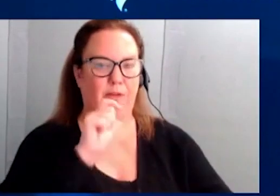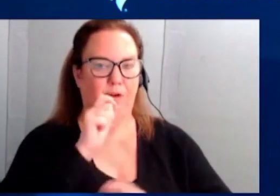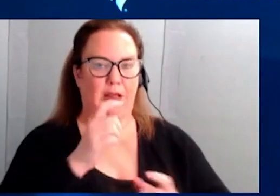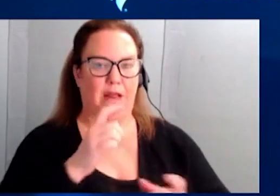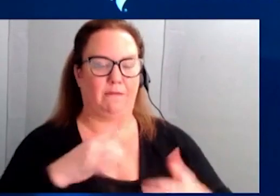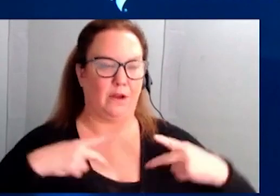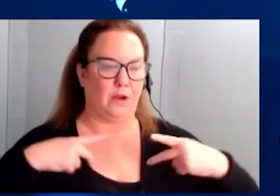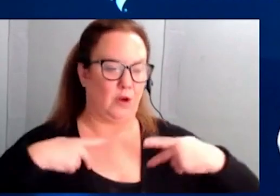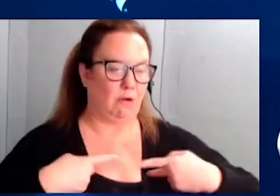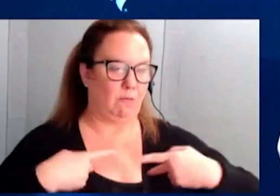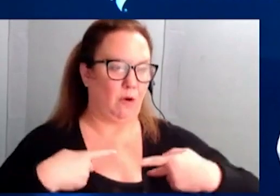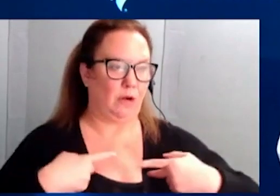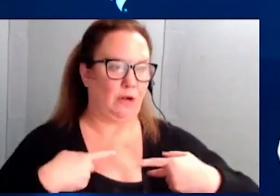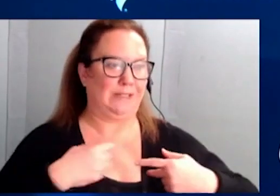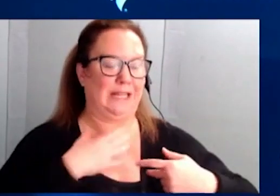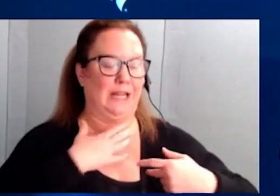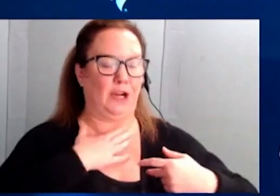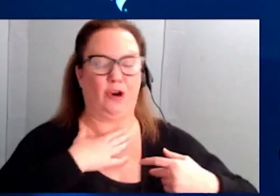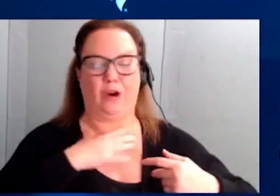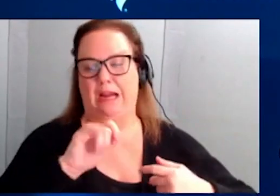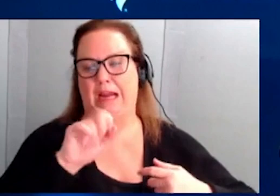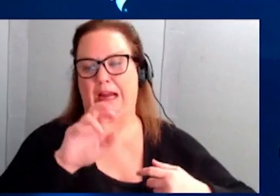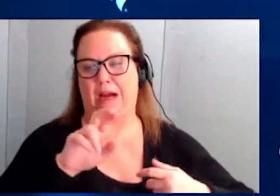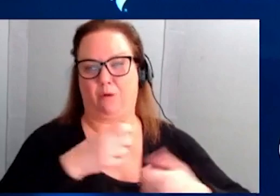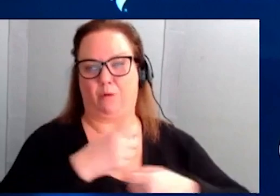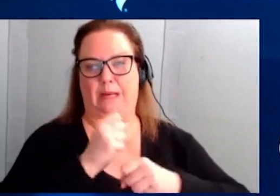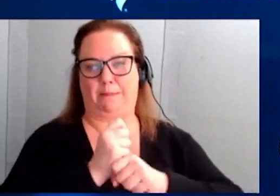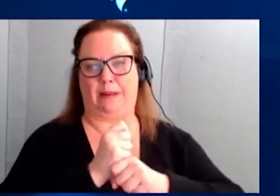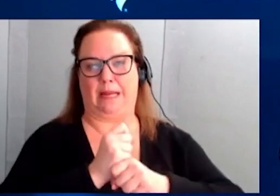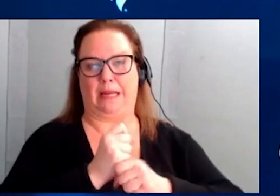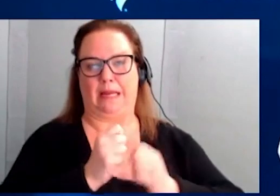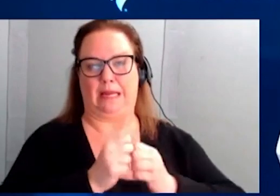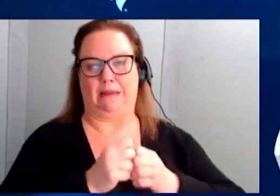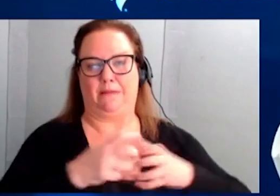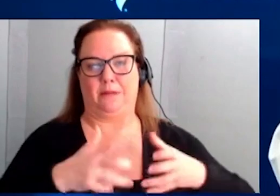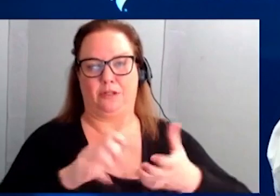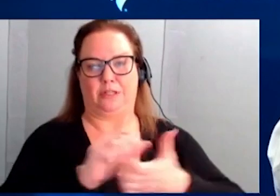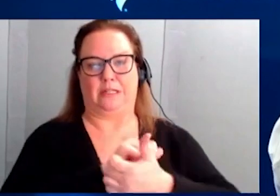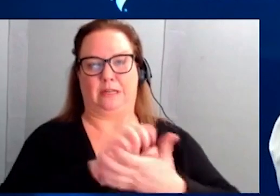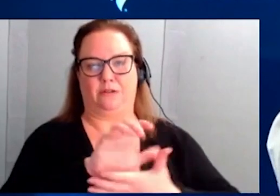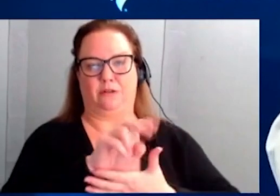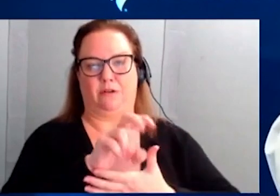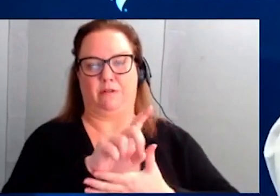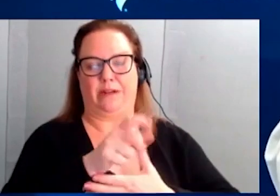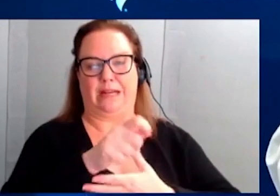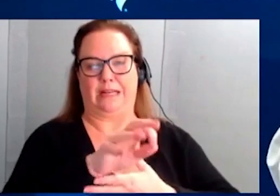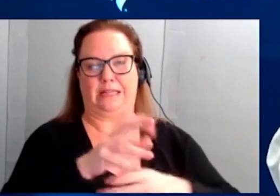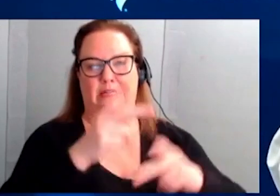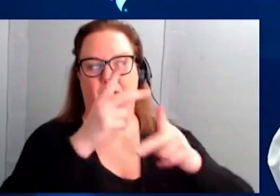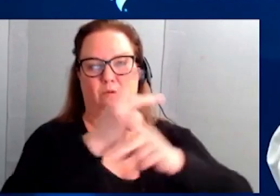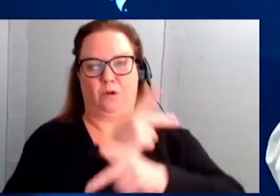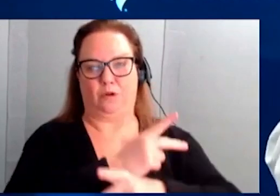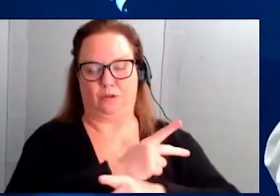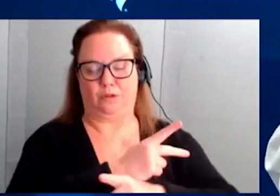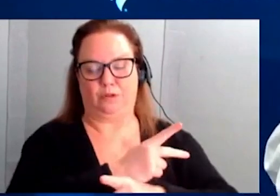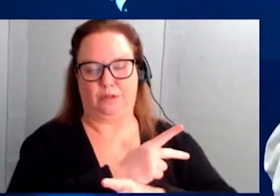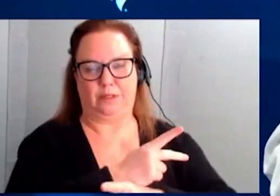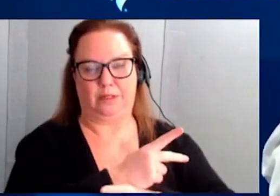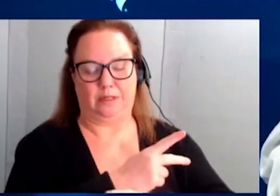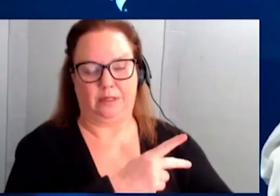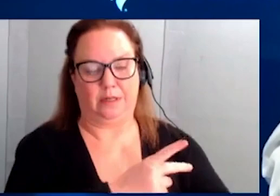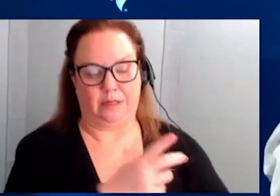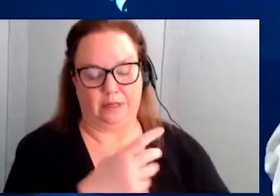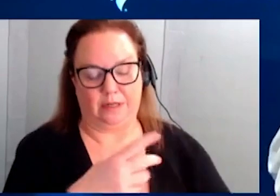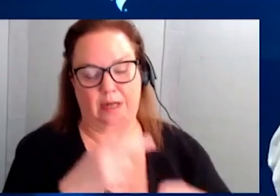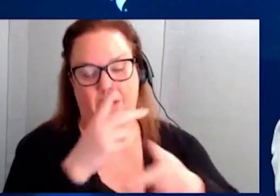still in your airway. We could actually make the inflammation and the damage from COVID-19 worse and worsen your chance